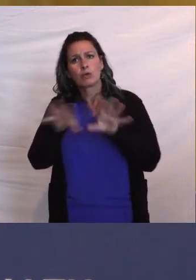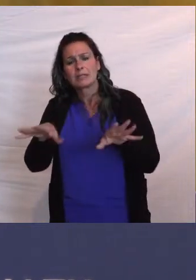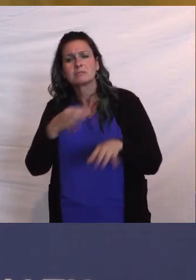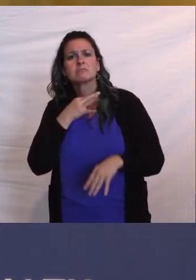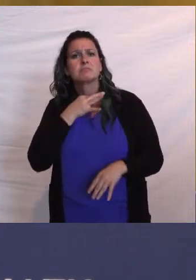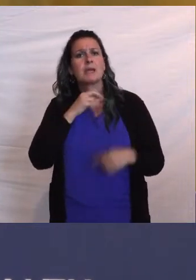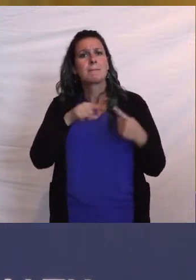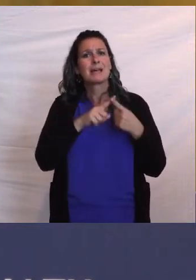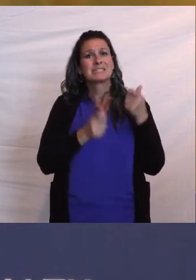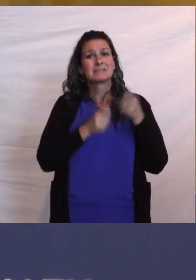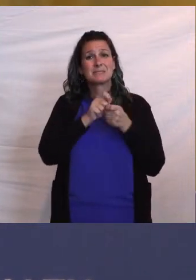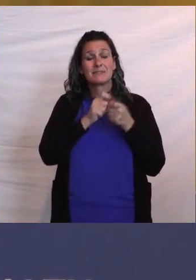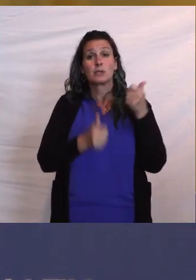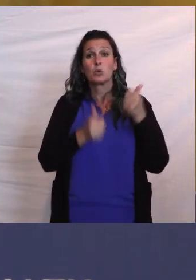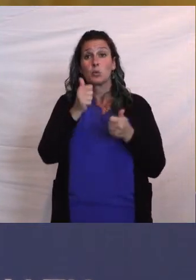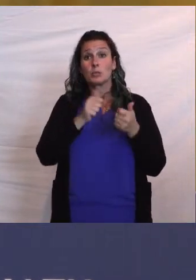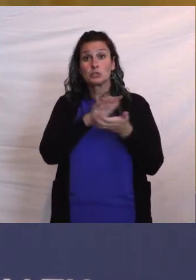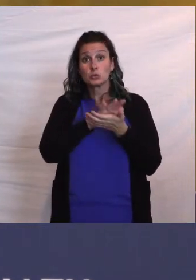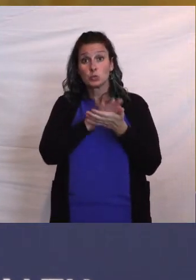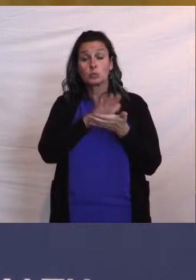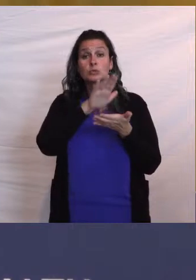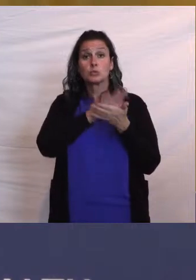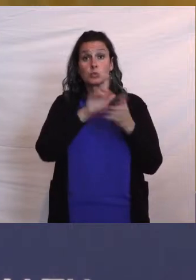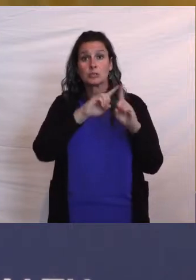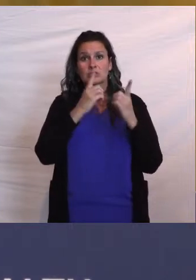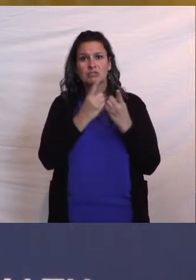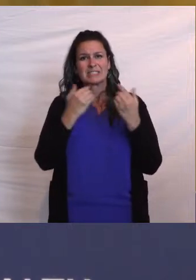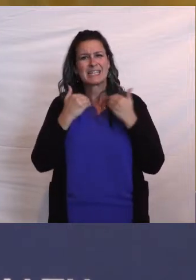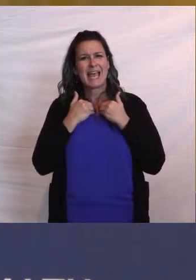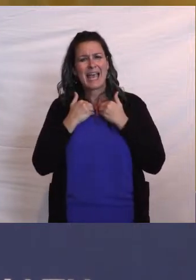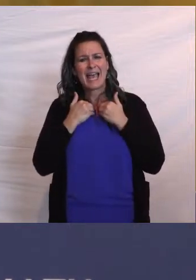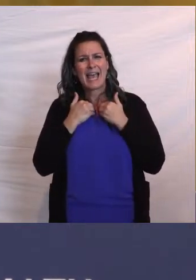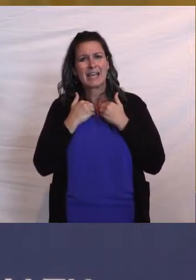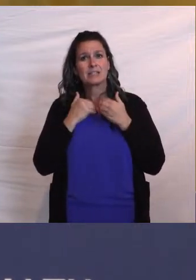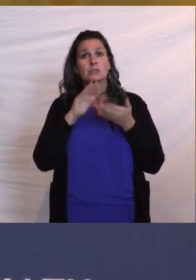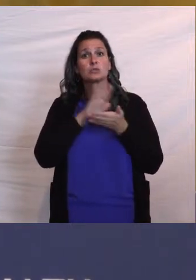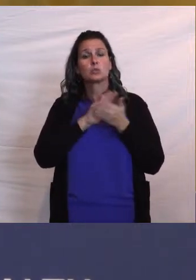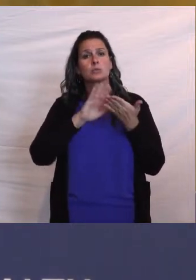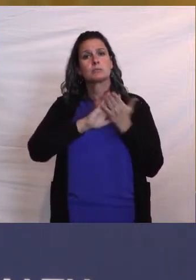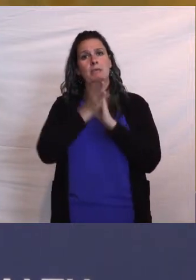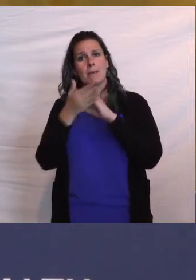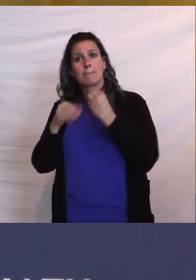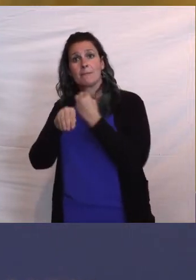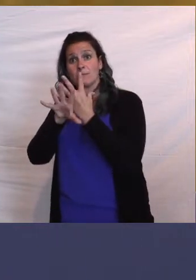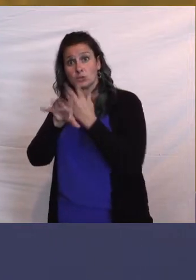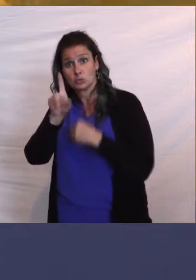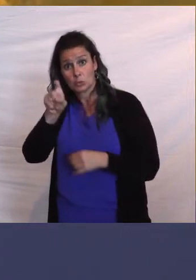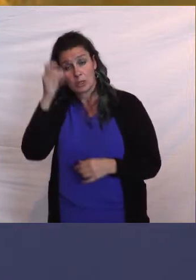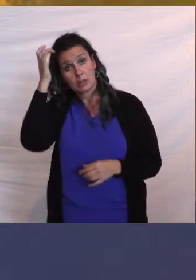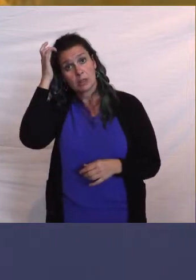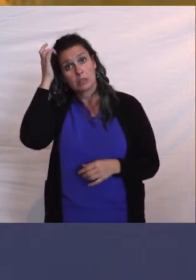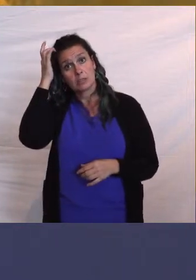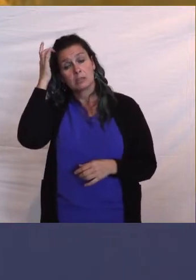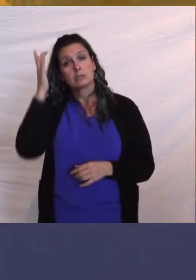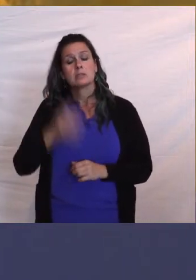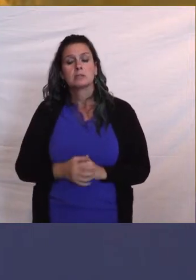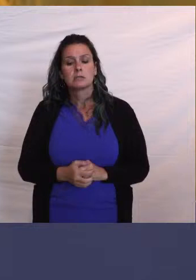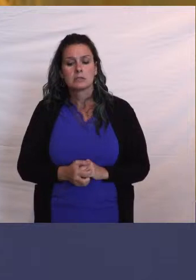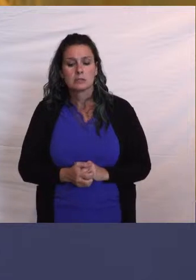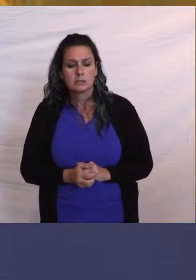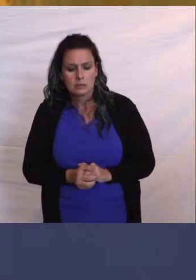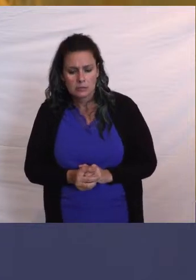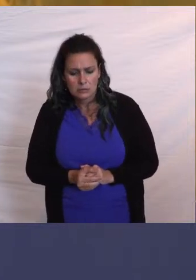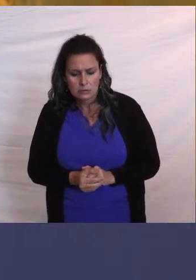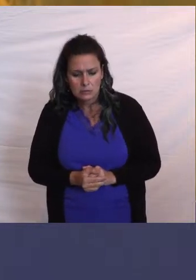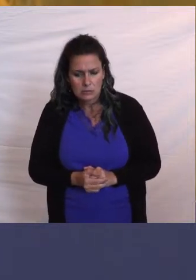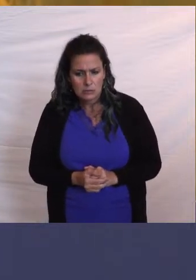on specifically which schools or school districts had schools go virtual? Will there be, as you